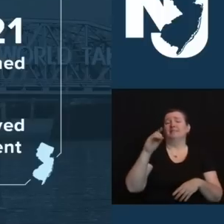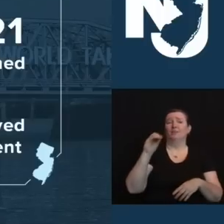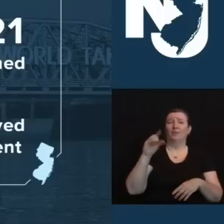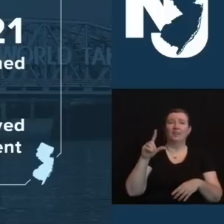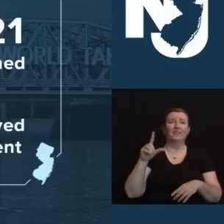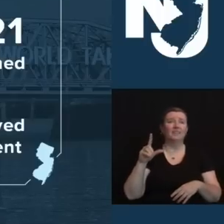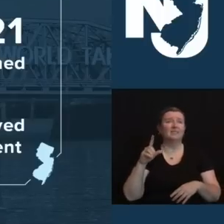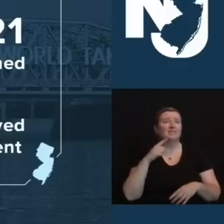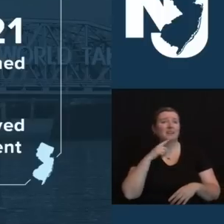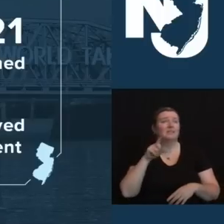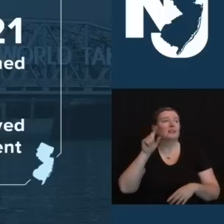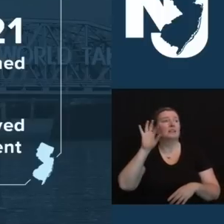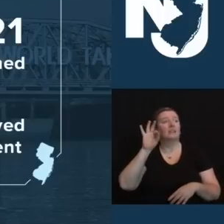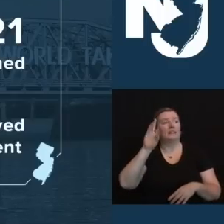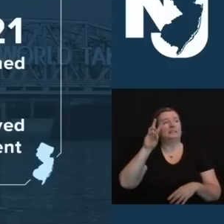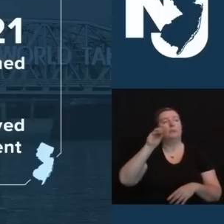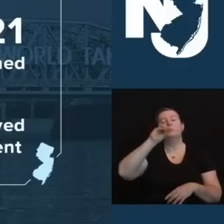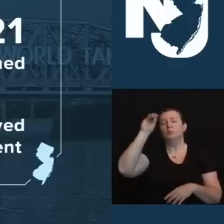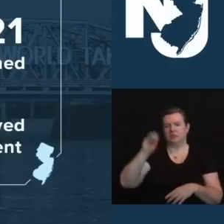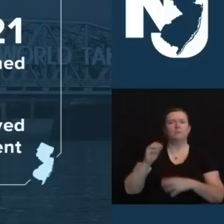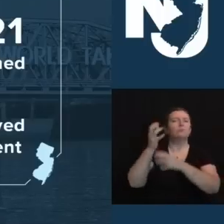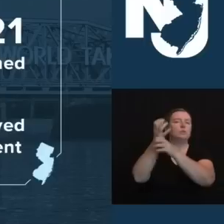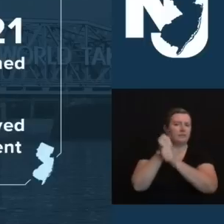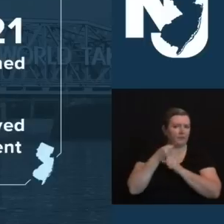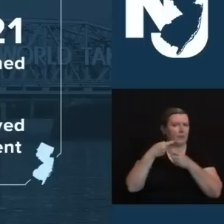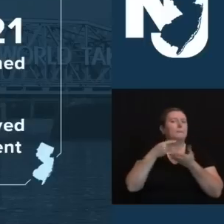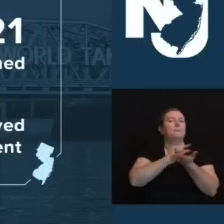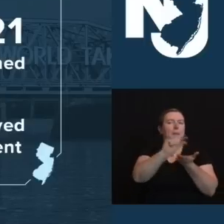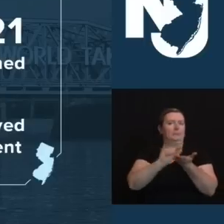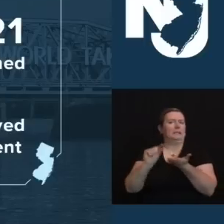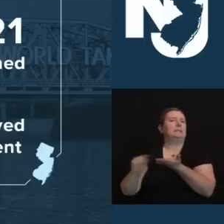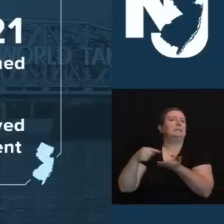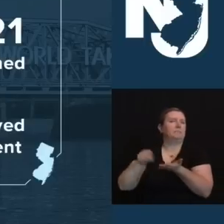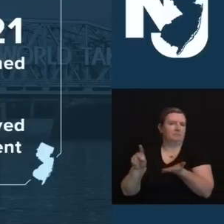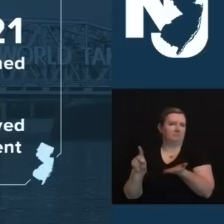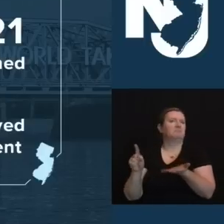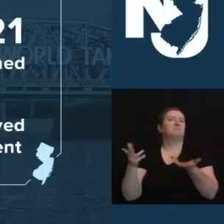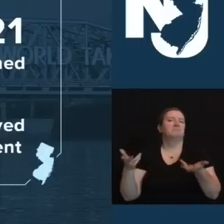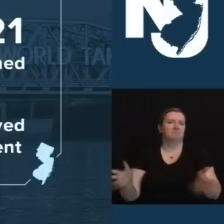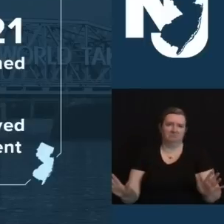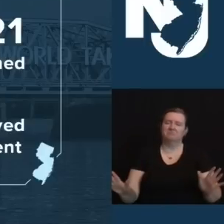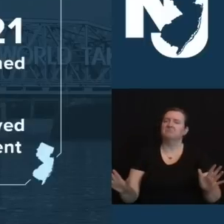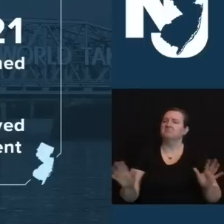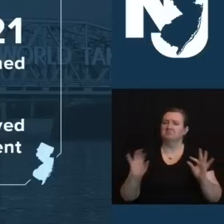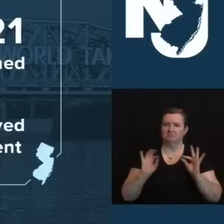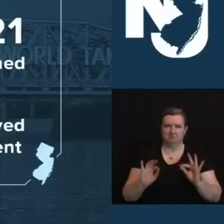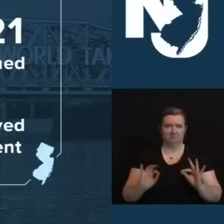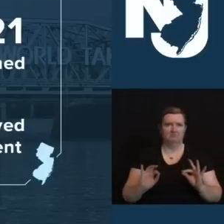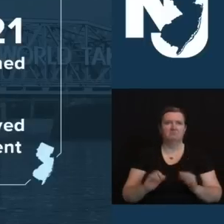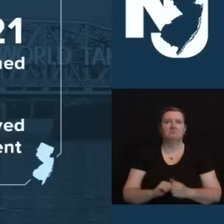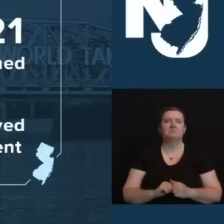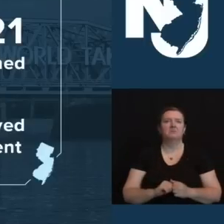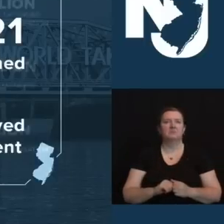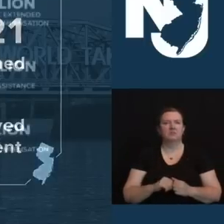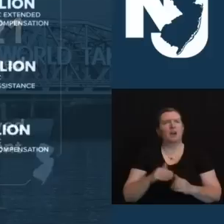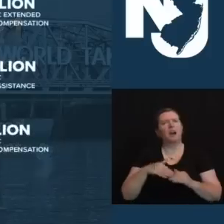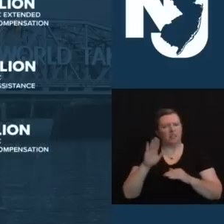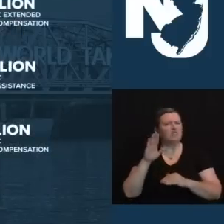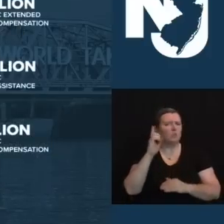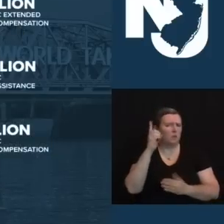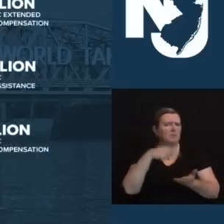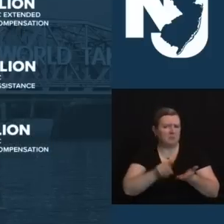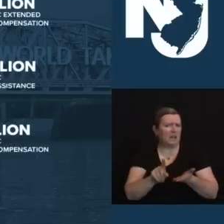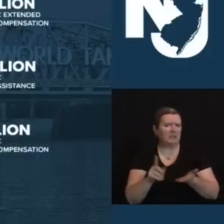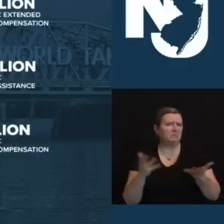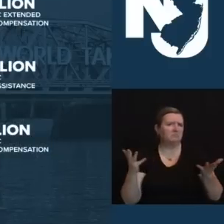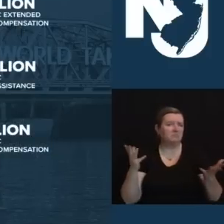of all who have been deemed monetarily eligible have received a payment, at least a payment. All in all, the